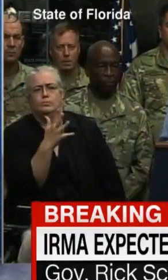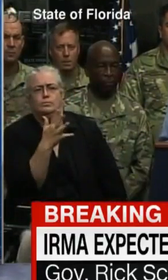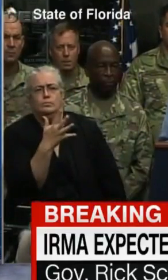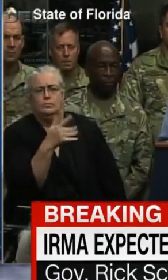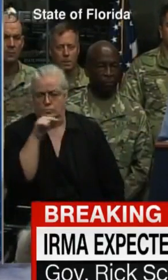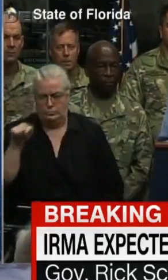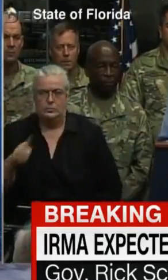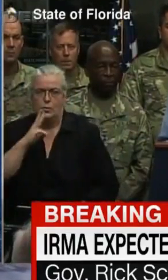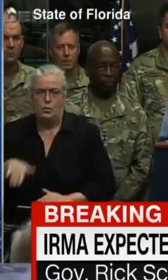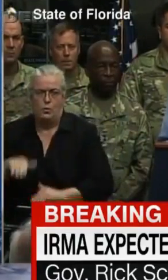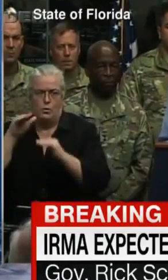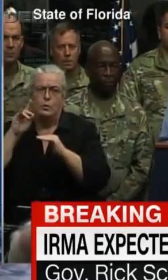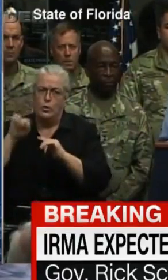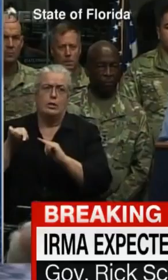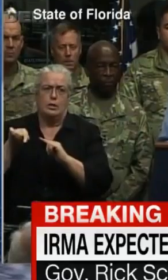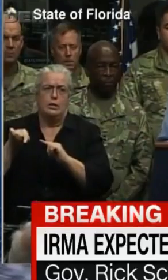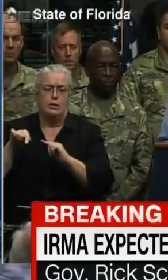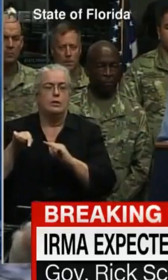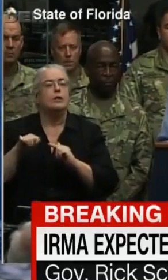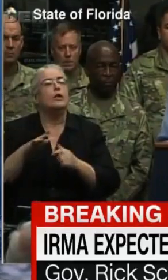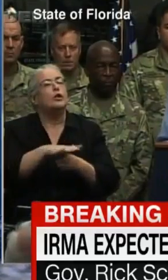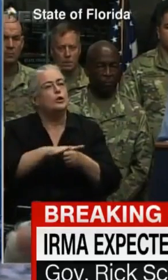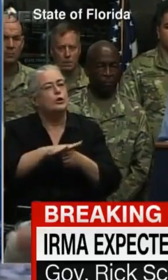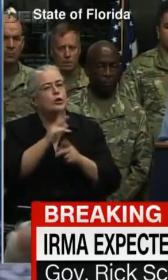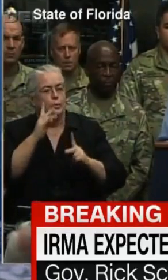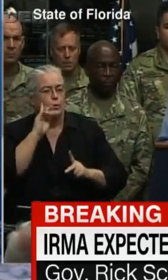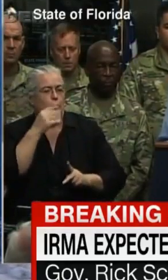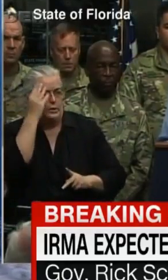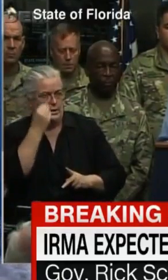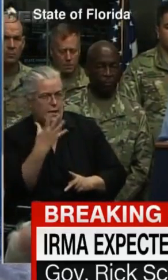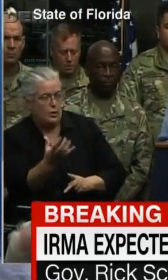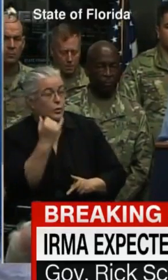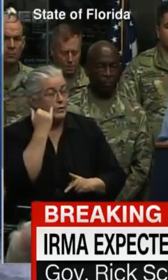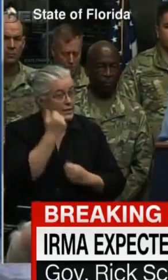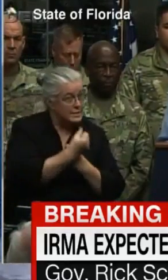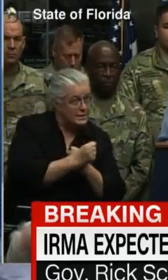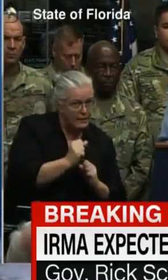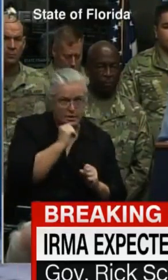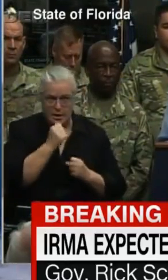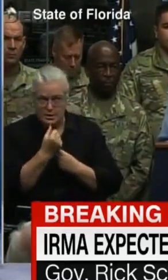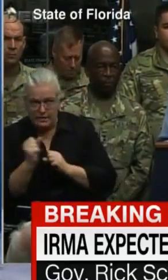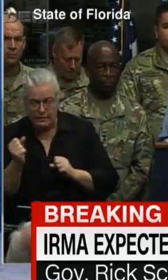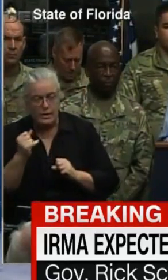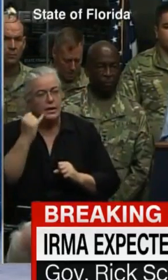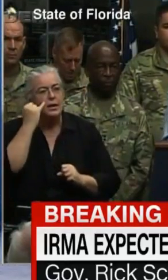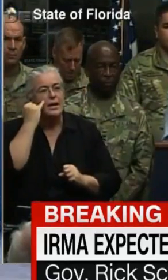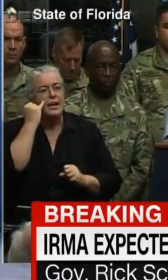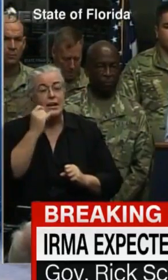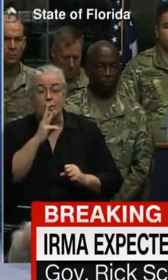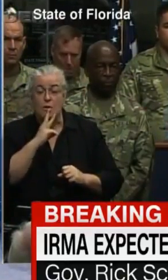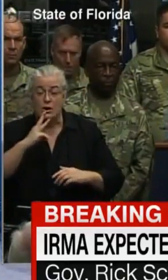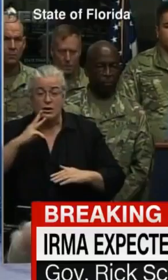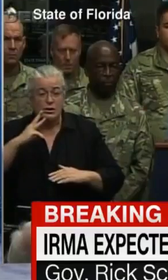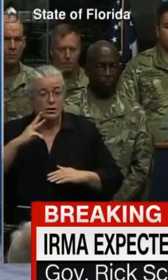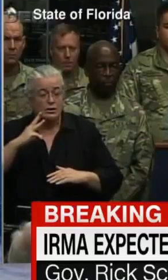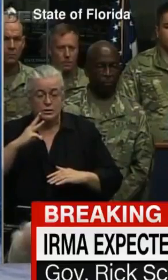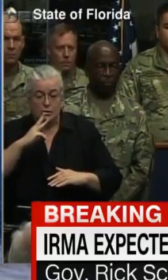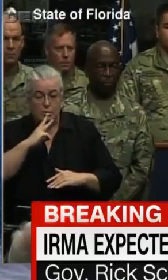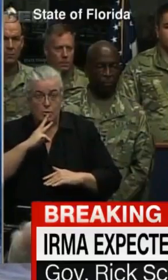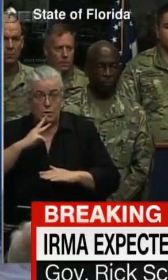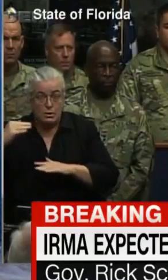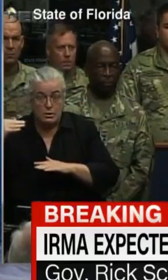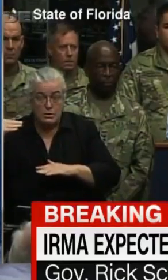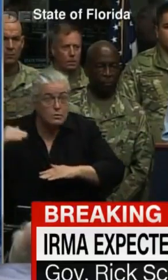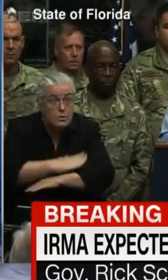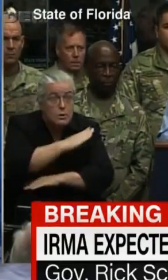Local officials will let you know when it is safe. The storm surge will rush in and it could kill you. When it happens,